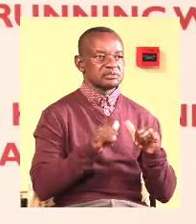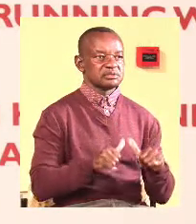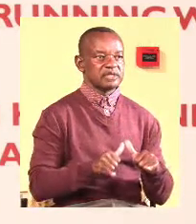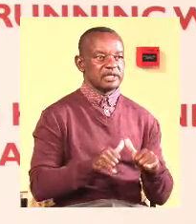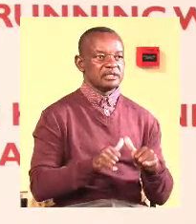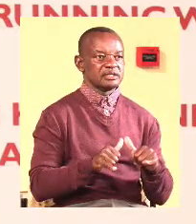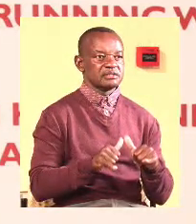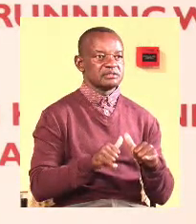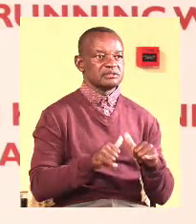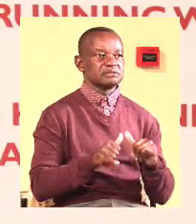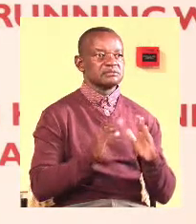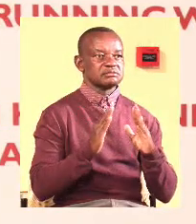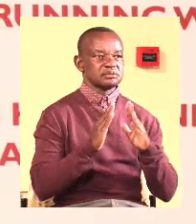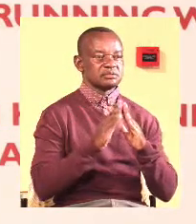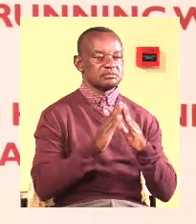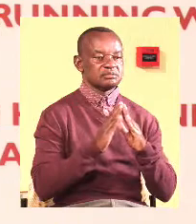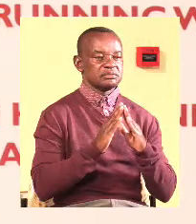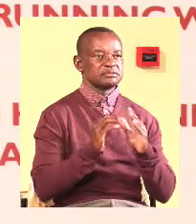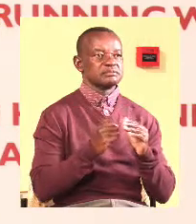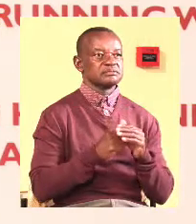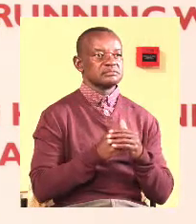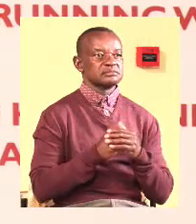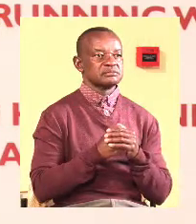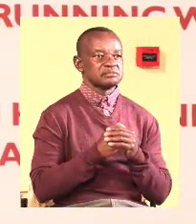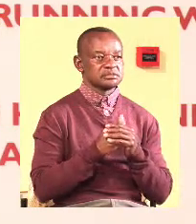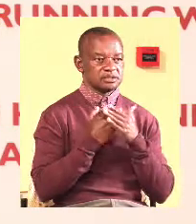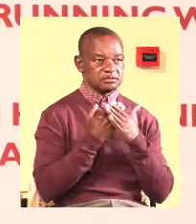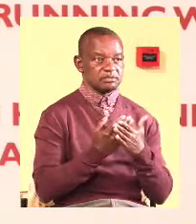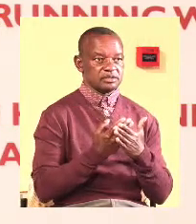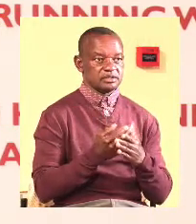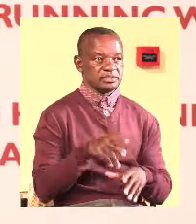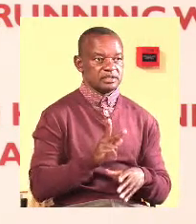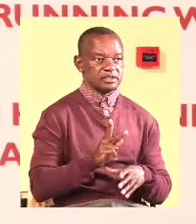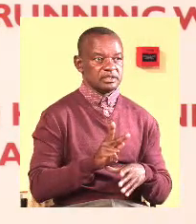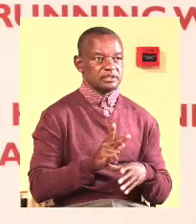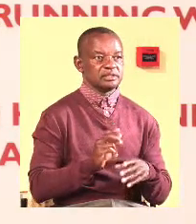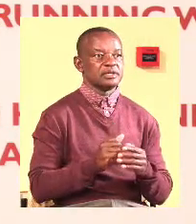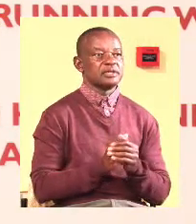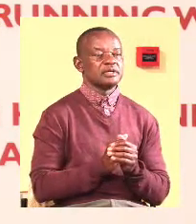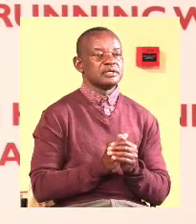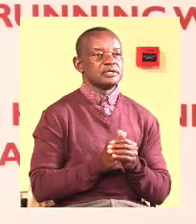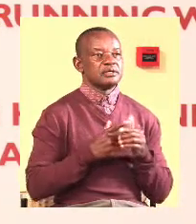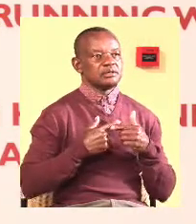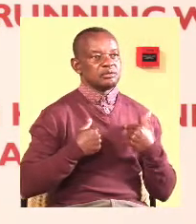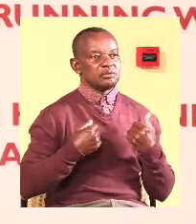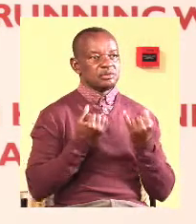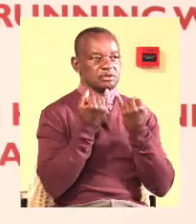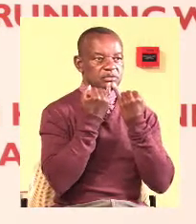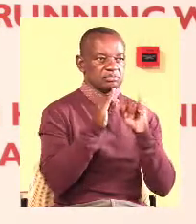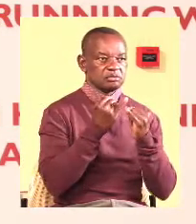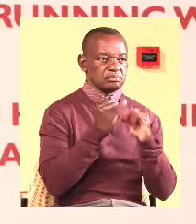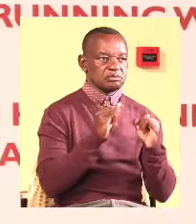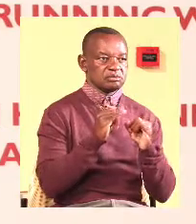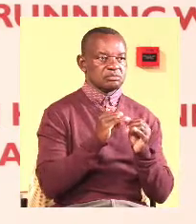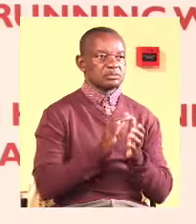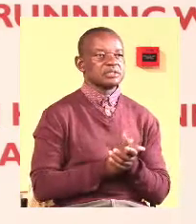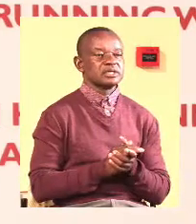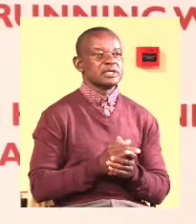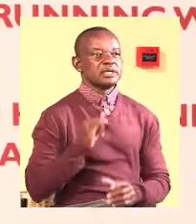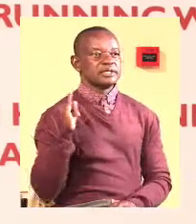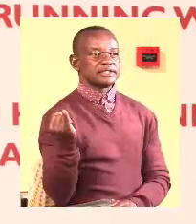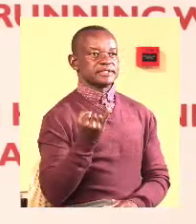that we want to communicate. We also want to inform people about self-isolation, quarantine. What is